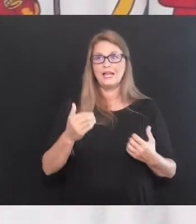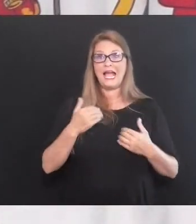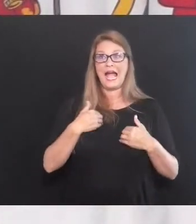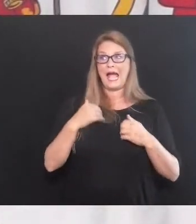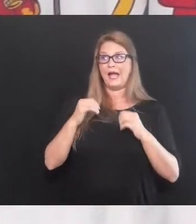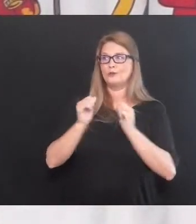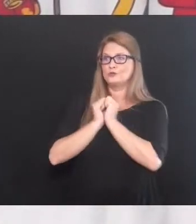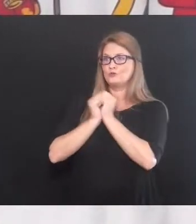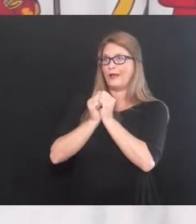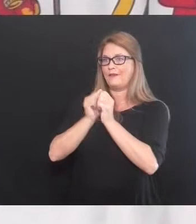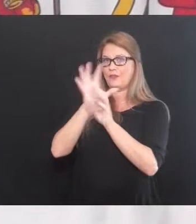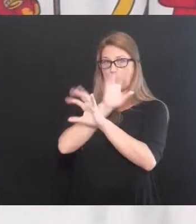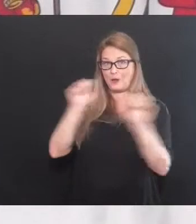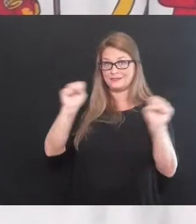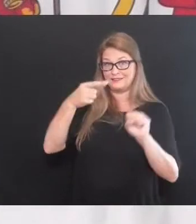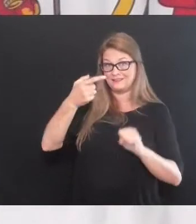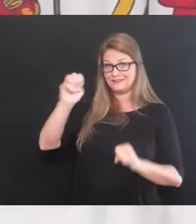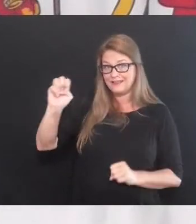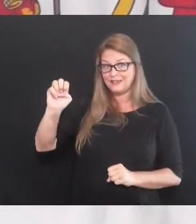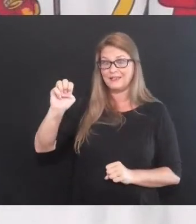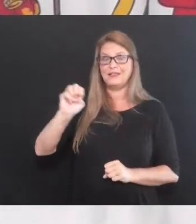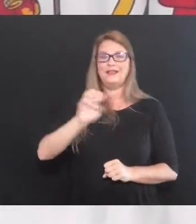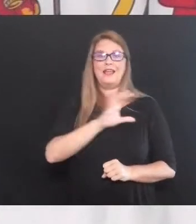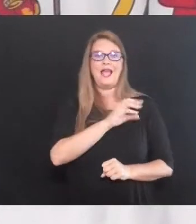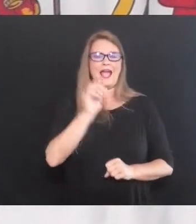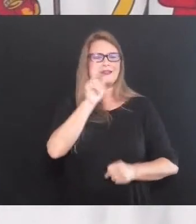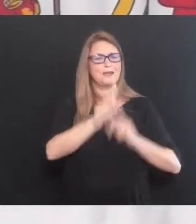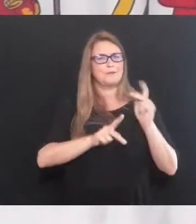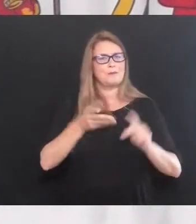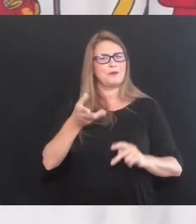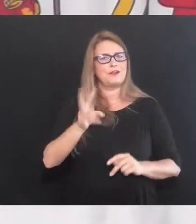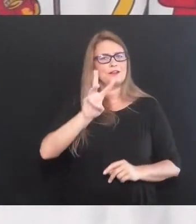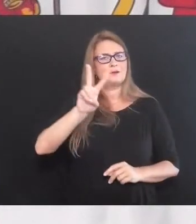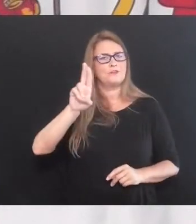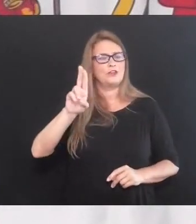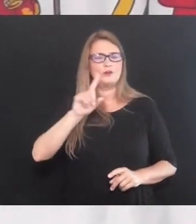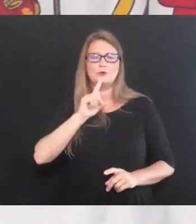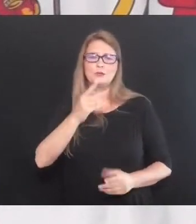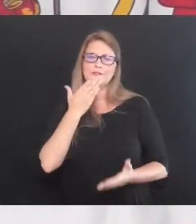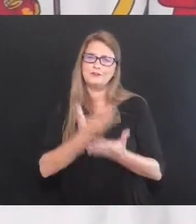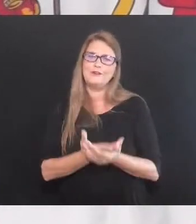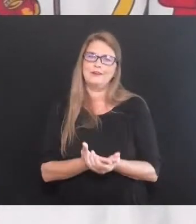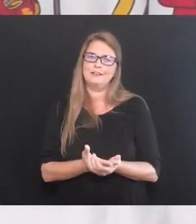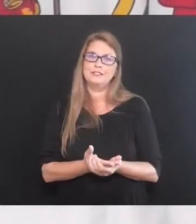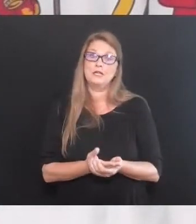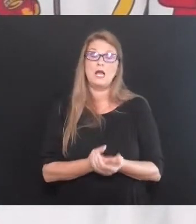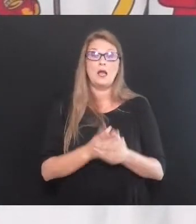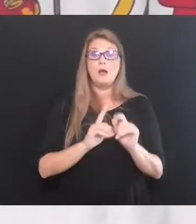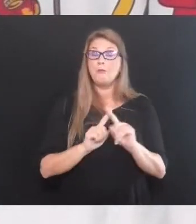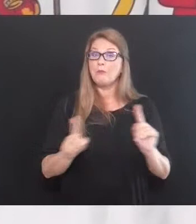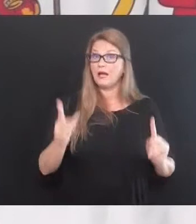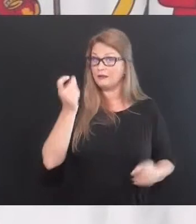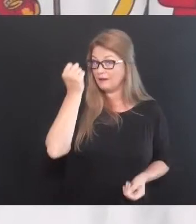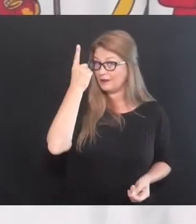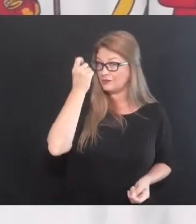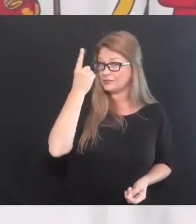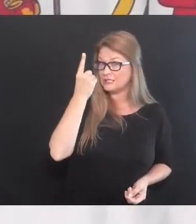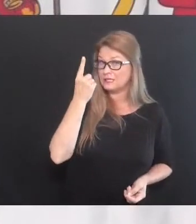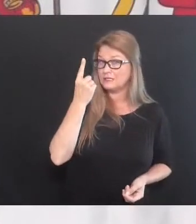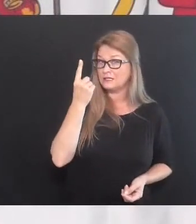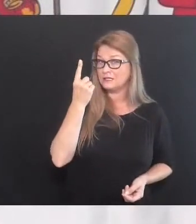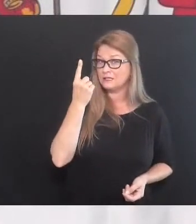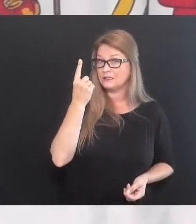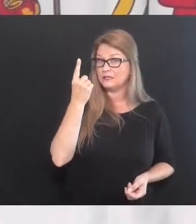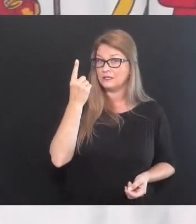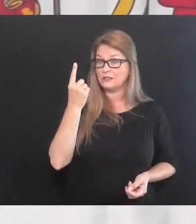President Gee and all the people, at WVU. It couldn't have been better. Now, with all of that, just think of just